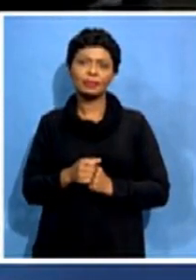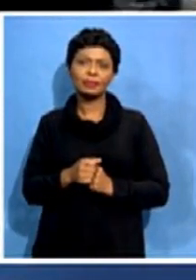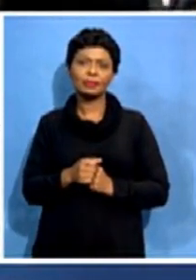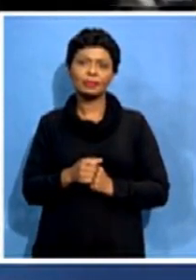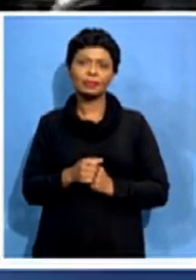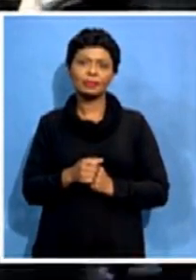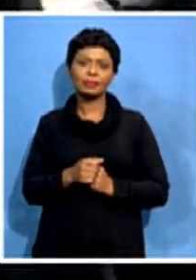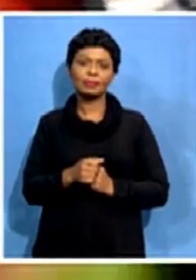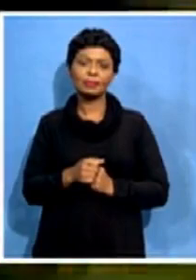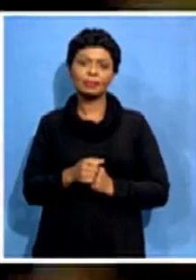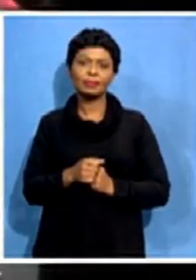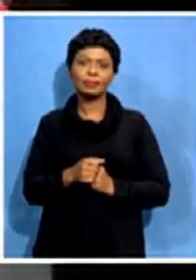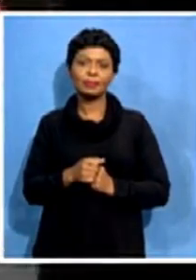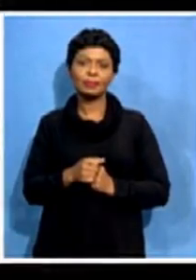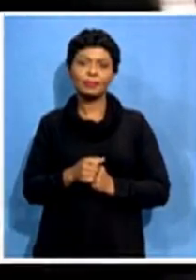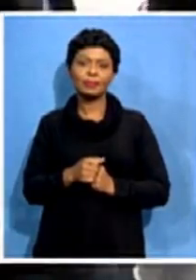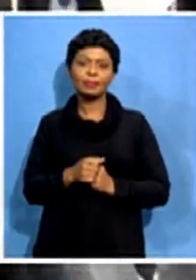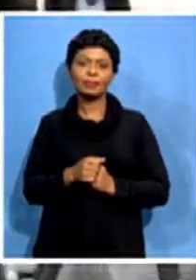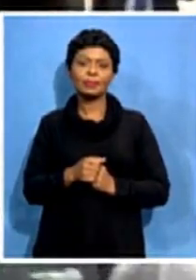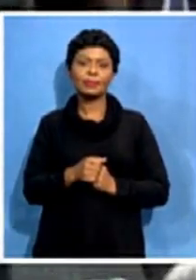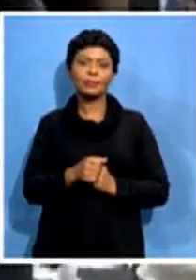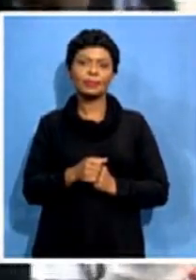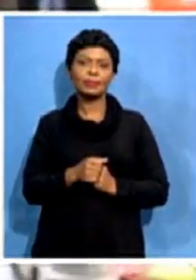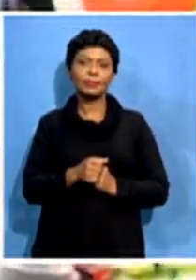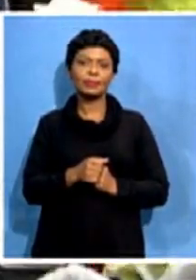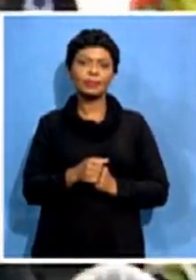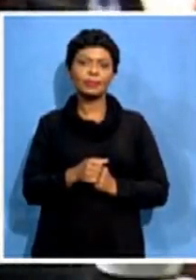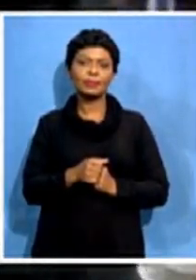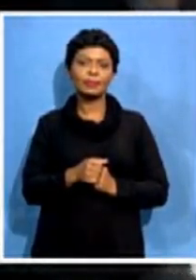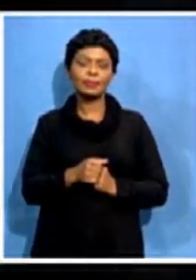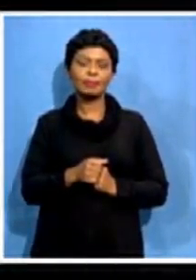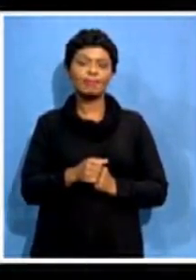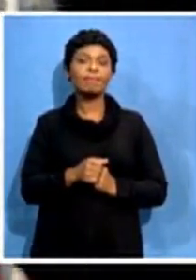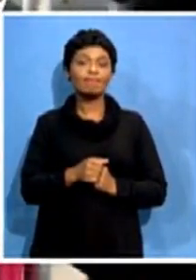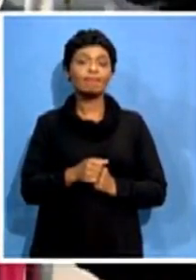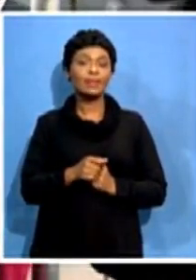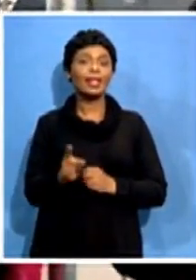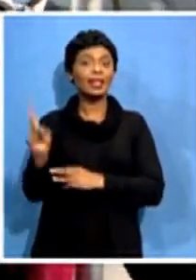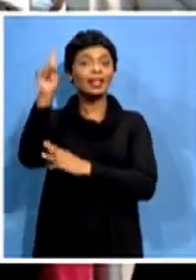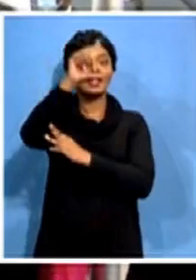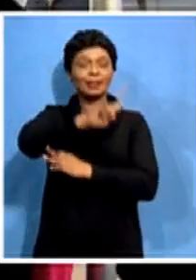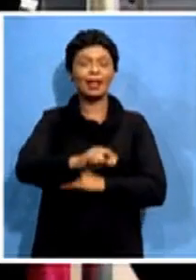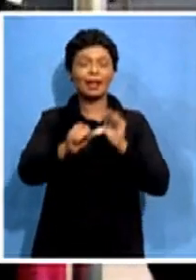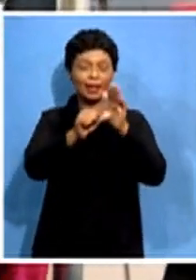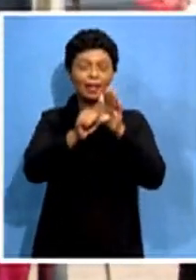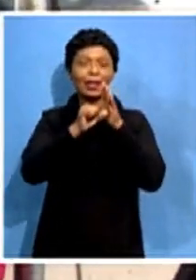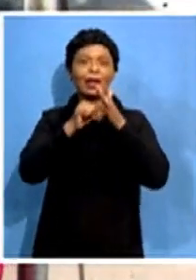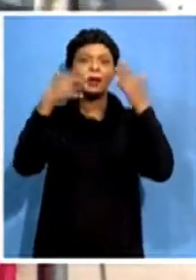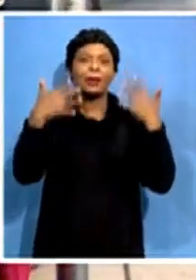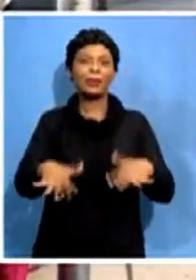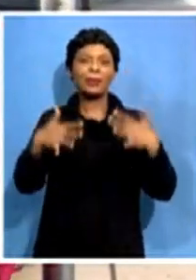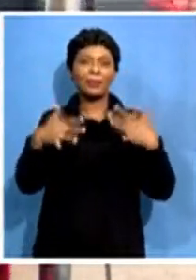Well, it's quite an important day here, Blaine. As you can see, the president has just arrived.